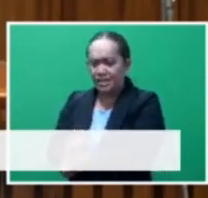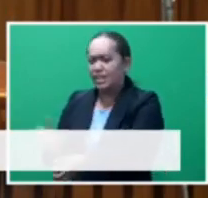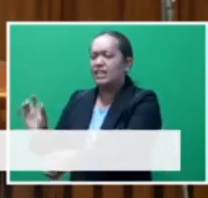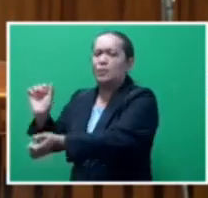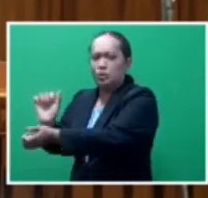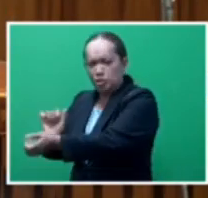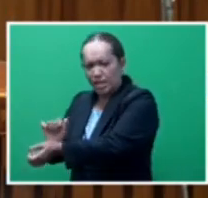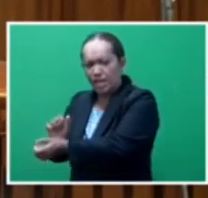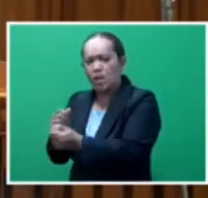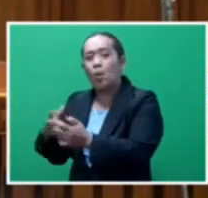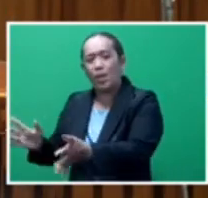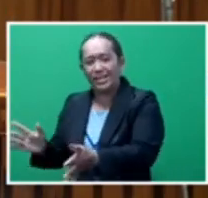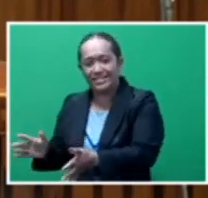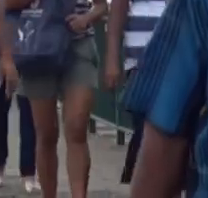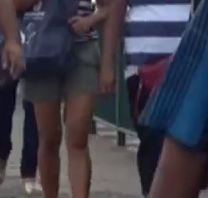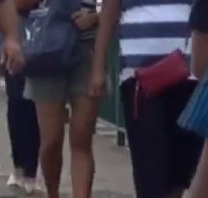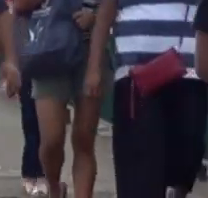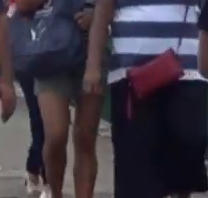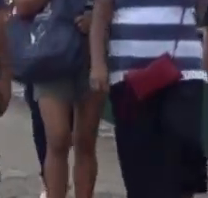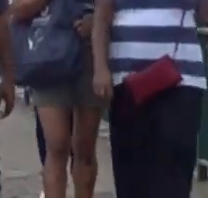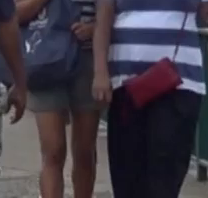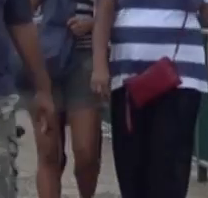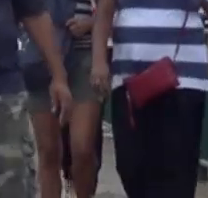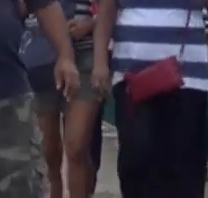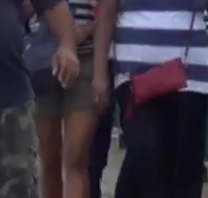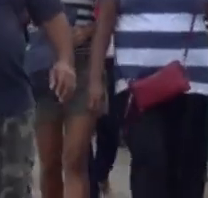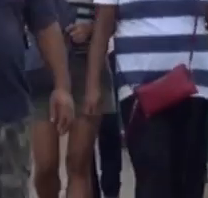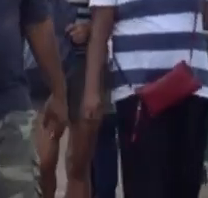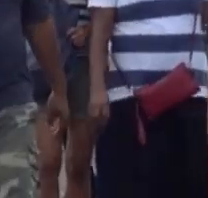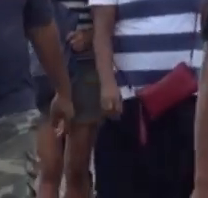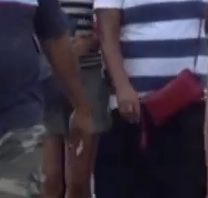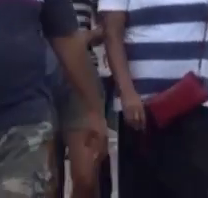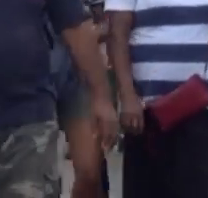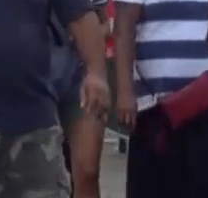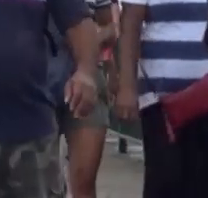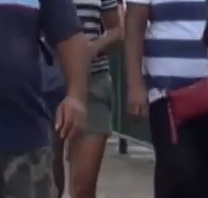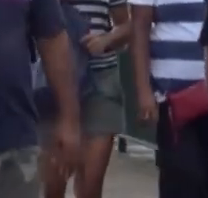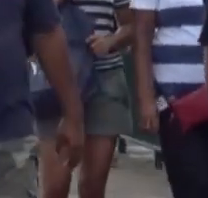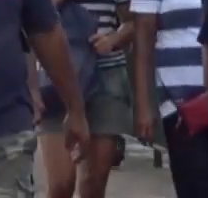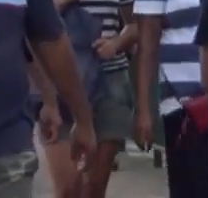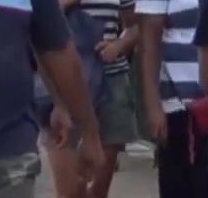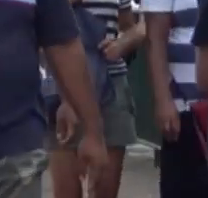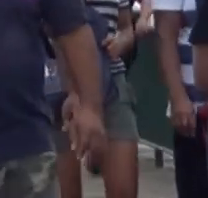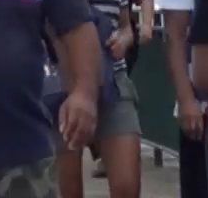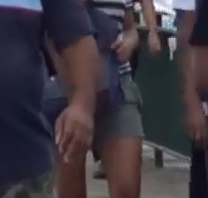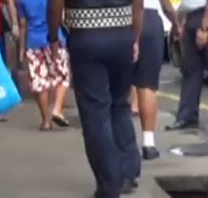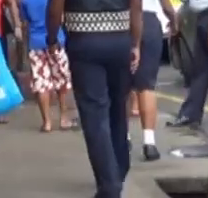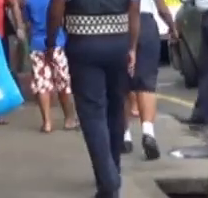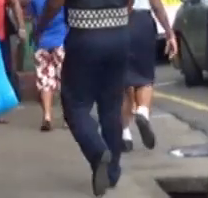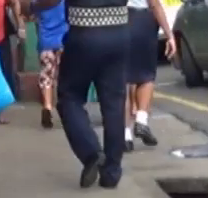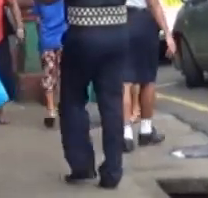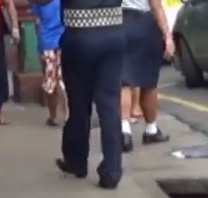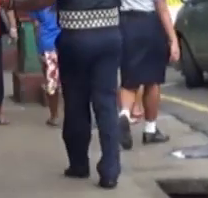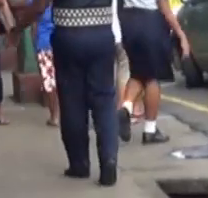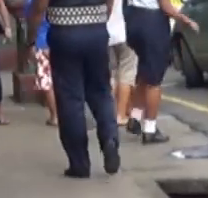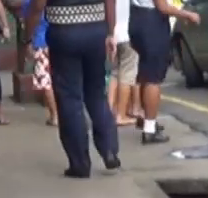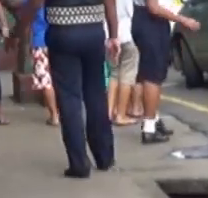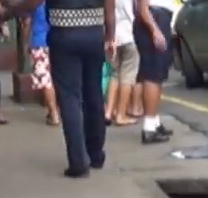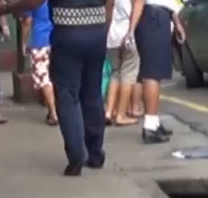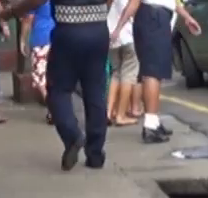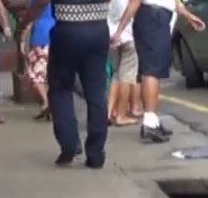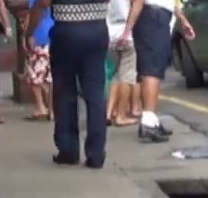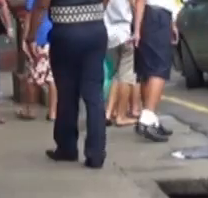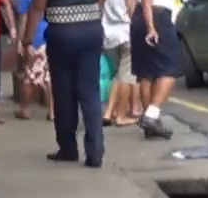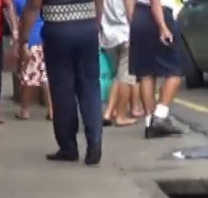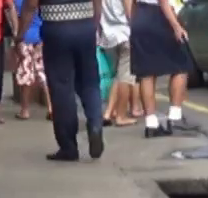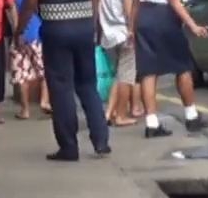me to the cell and lock me up. The difference now would be, once we have this penalty, they see you not wearing a mask, they'll write the infringement notice, they'll